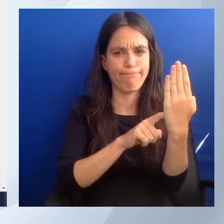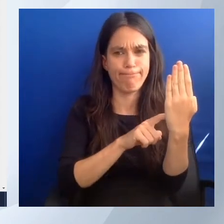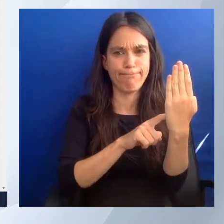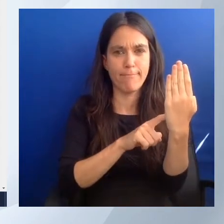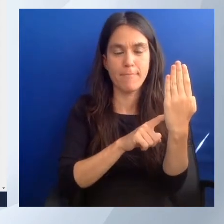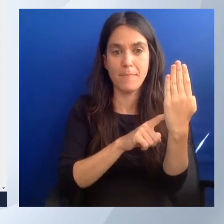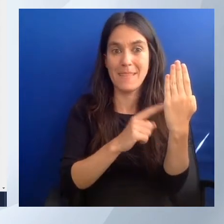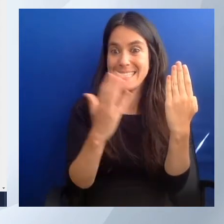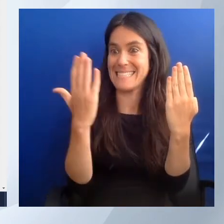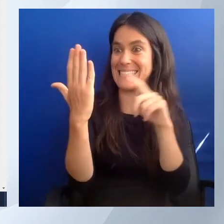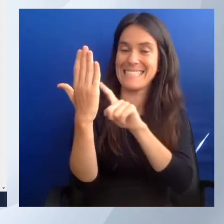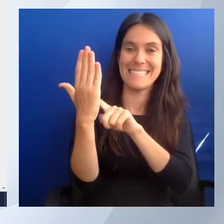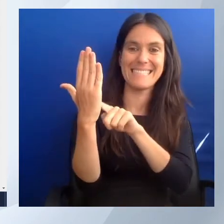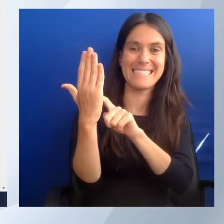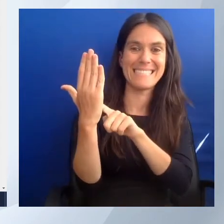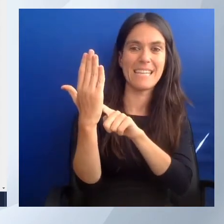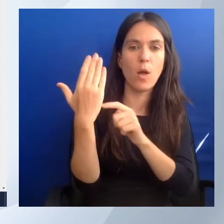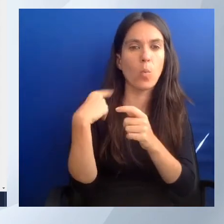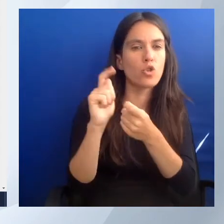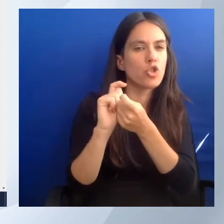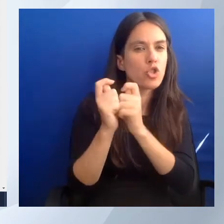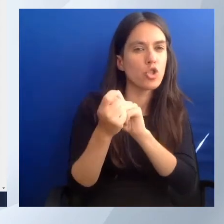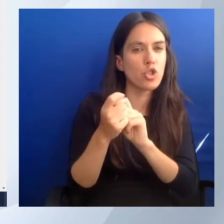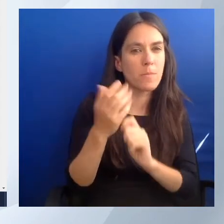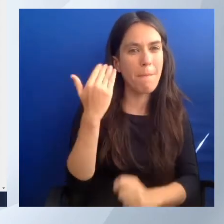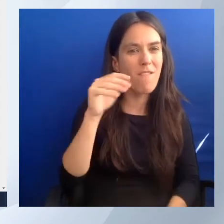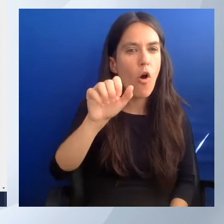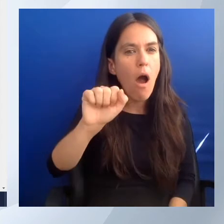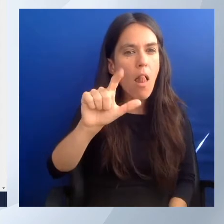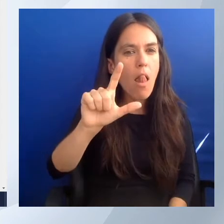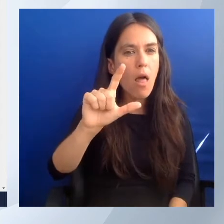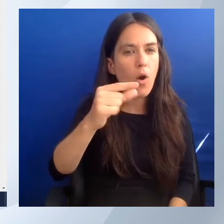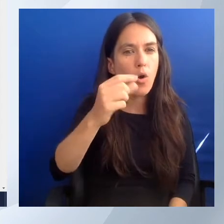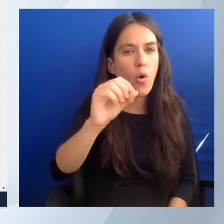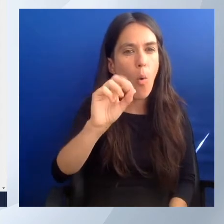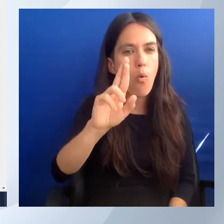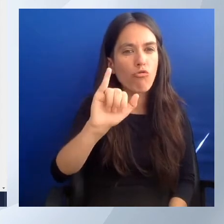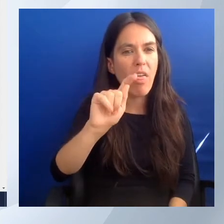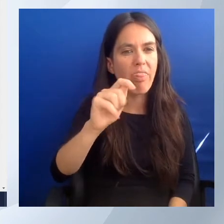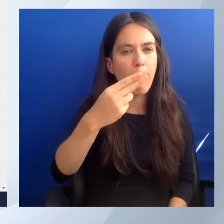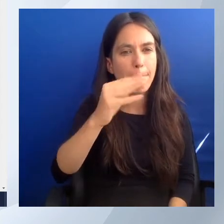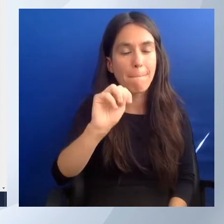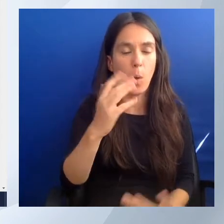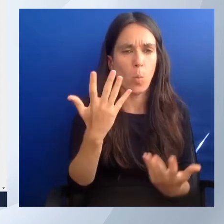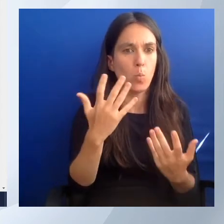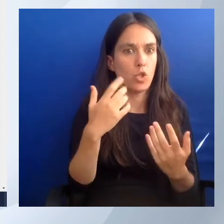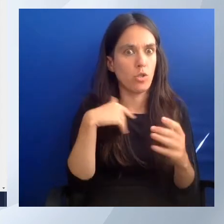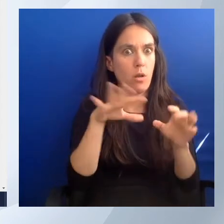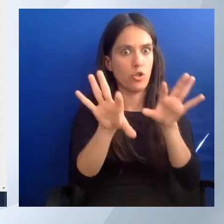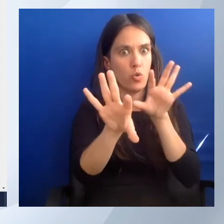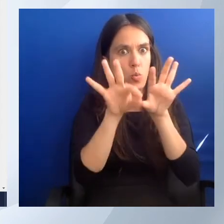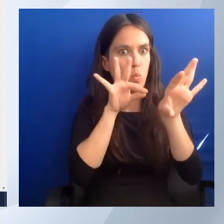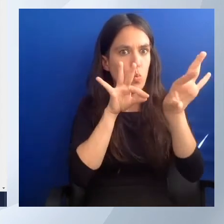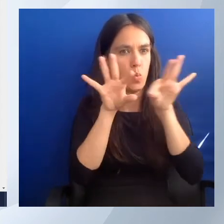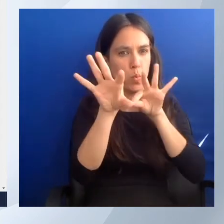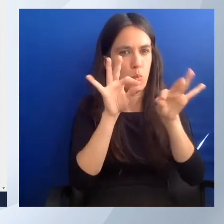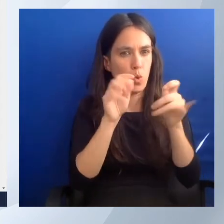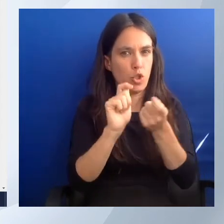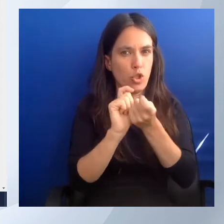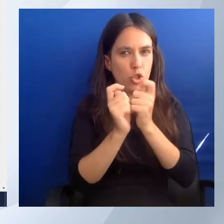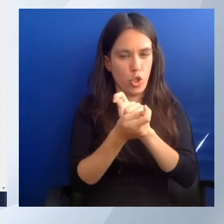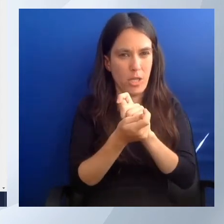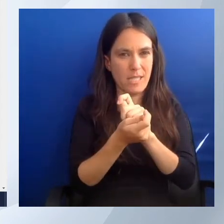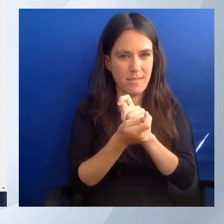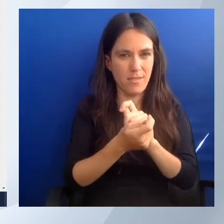which of the algorithms that I've just shown we're going to use. So I can choose here between equalized odds to level the playing